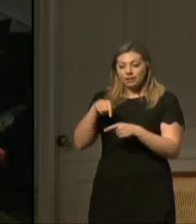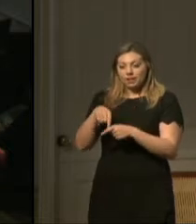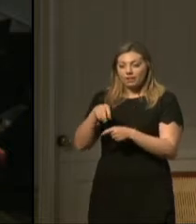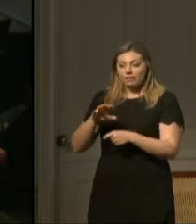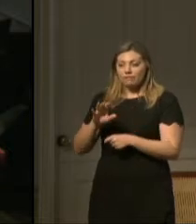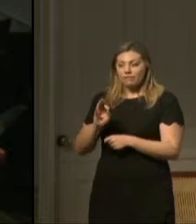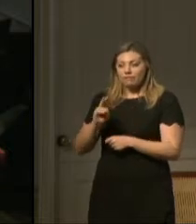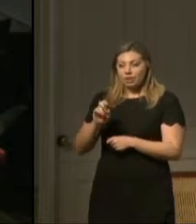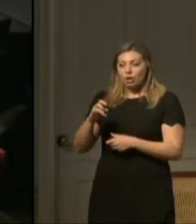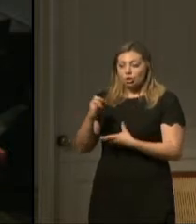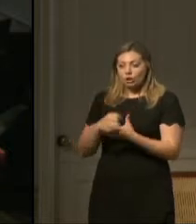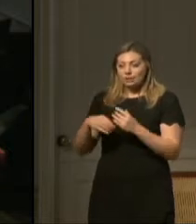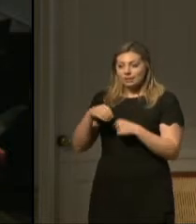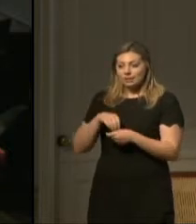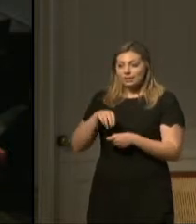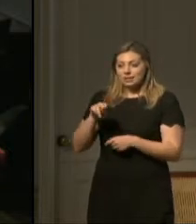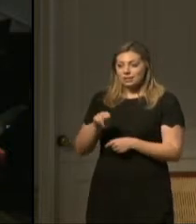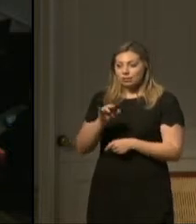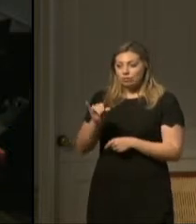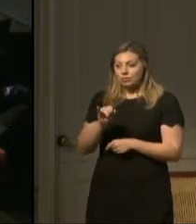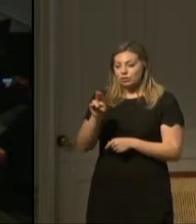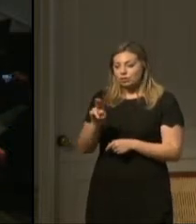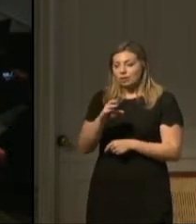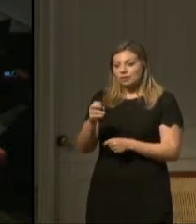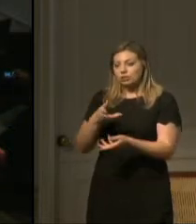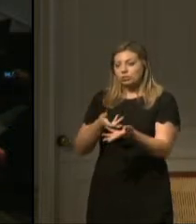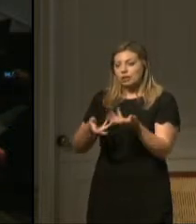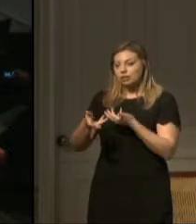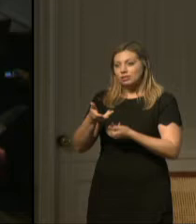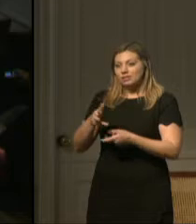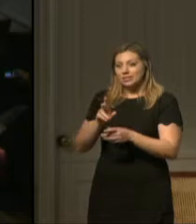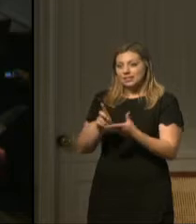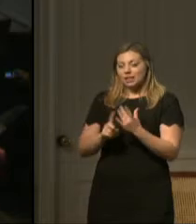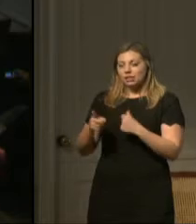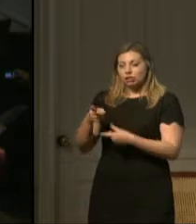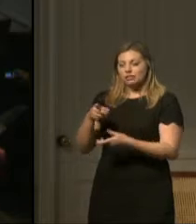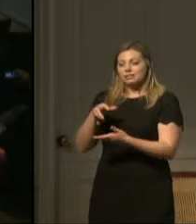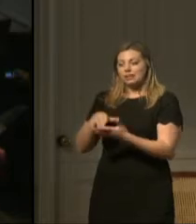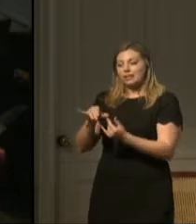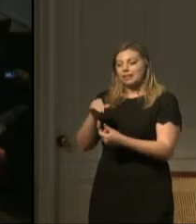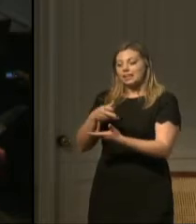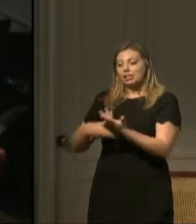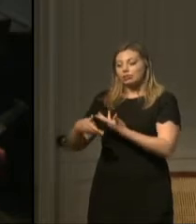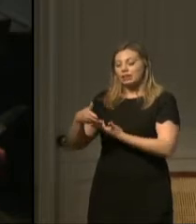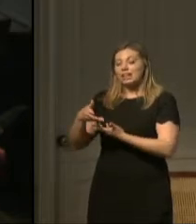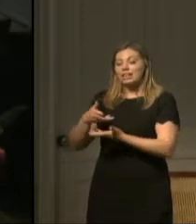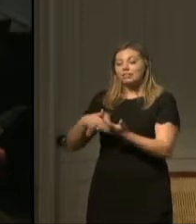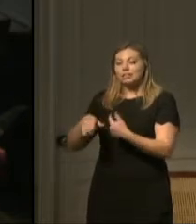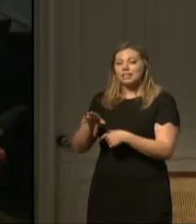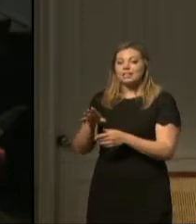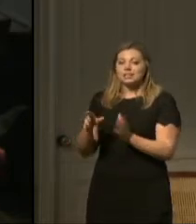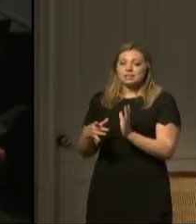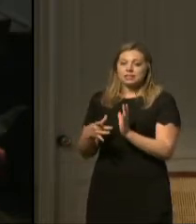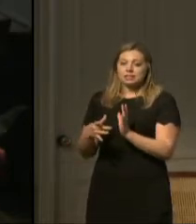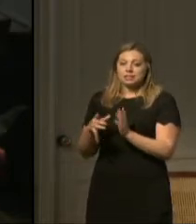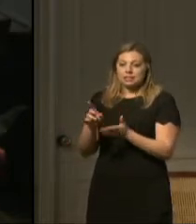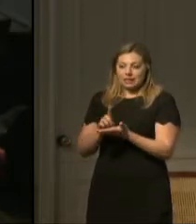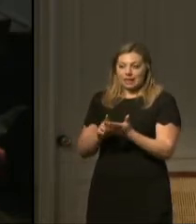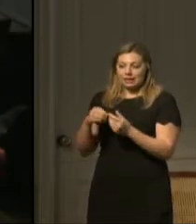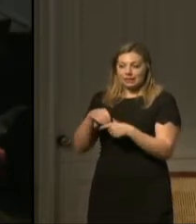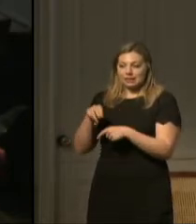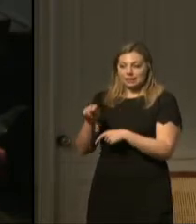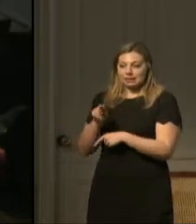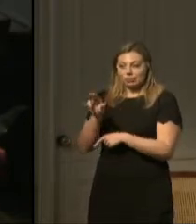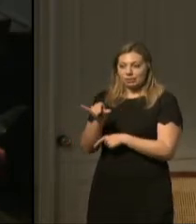at NYU, and interaction design, which he studied at the Interactive Telecommunications program at NYU. His work